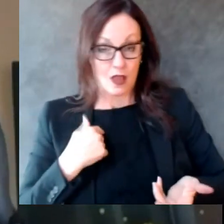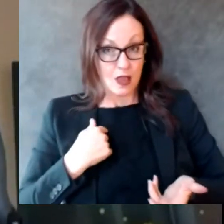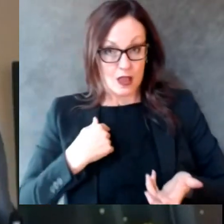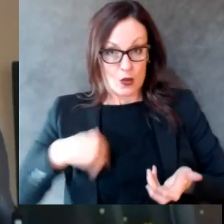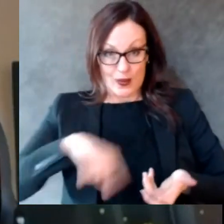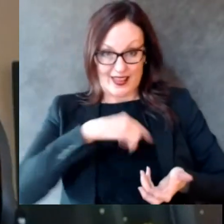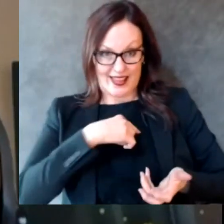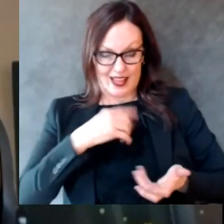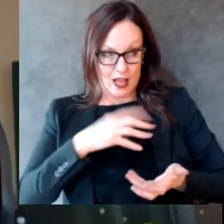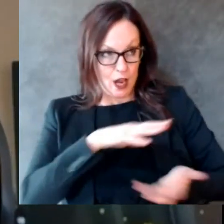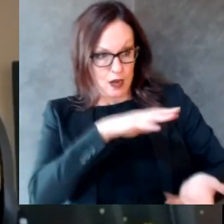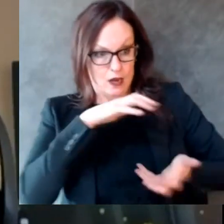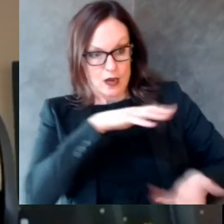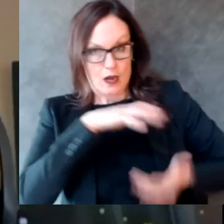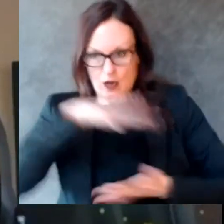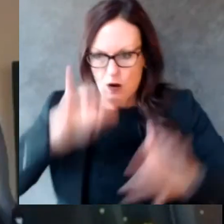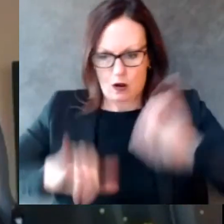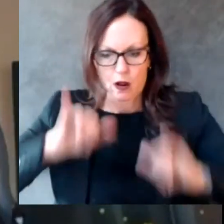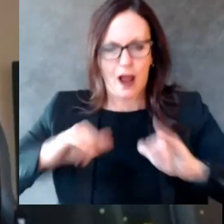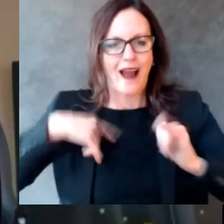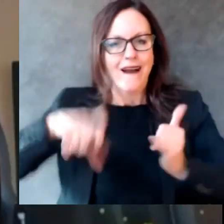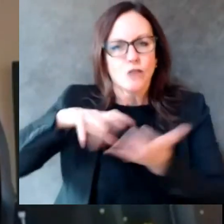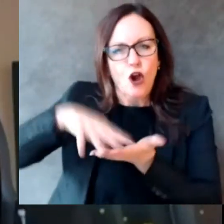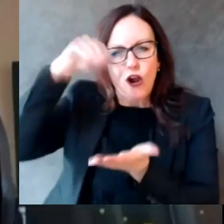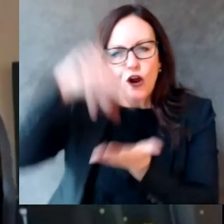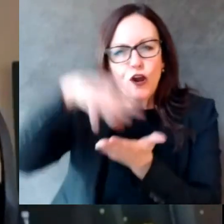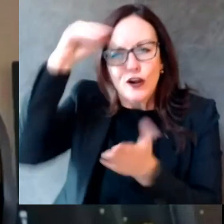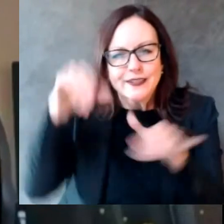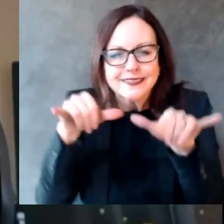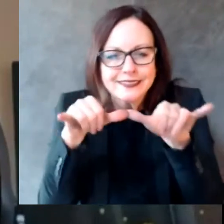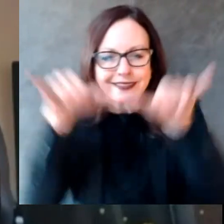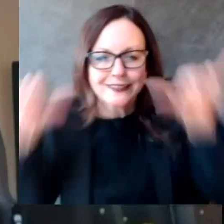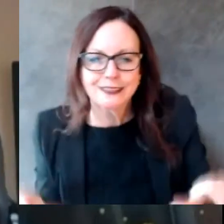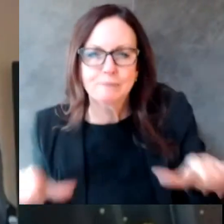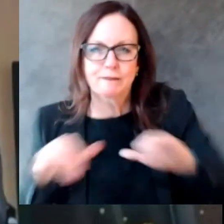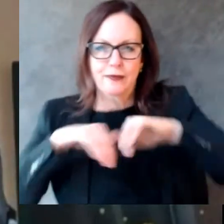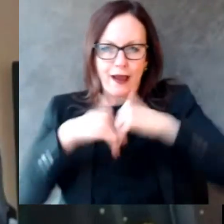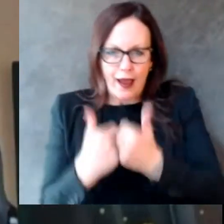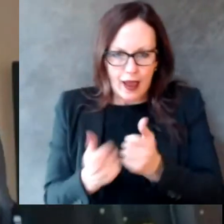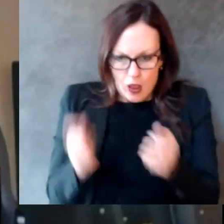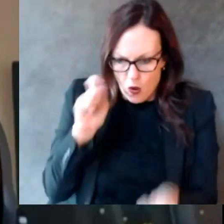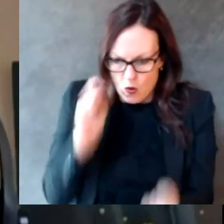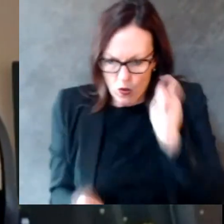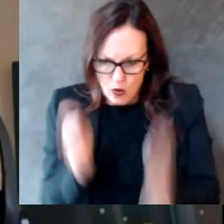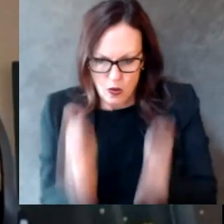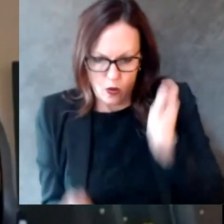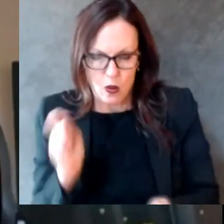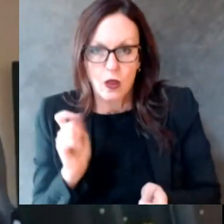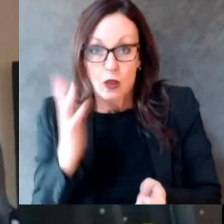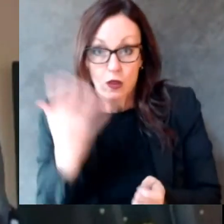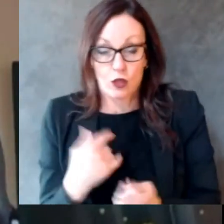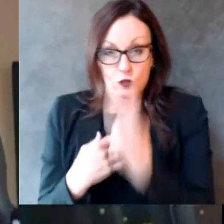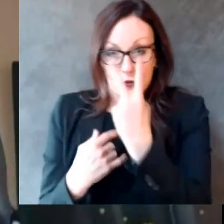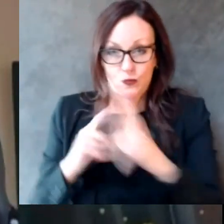freezer as the Pfizer vaccine does, or just freezer as Moderna, or refrigeration as J&J